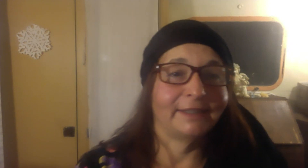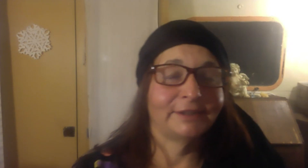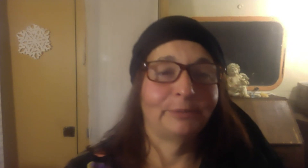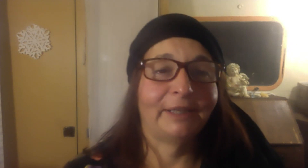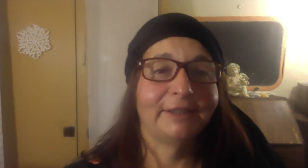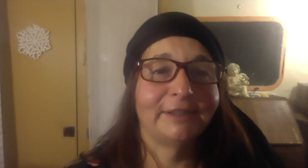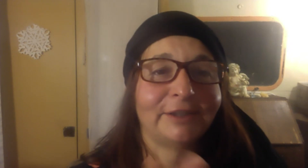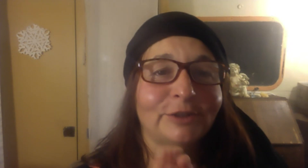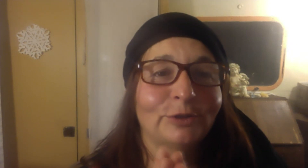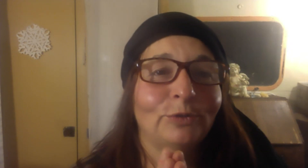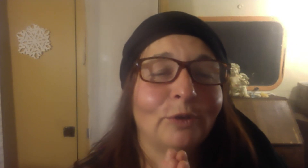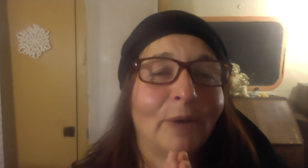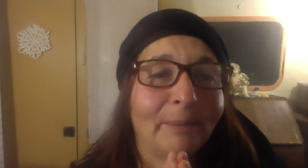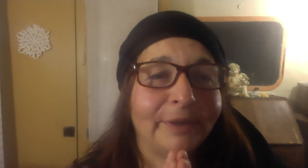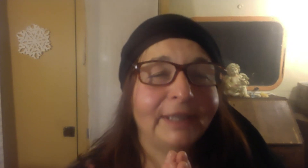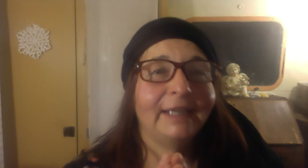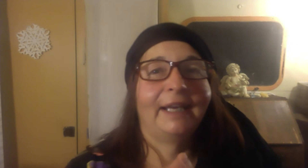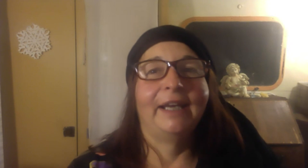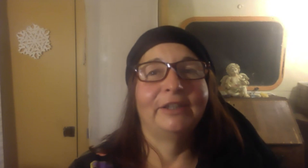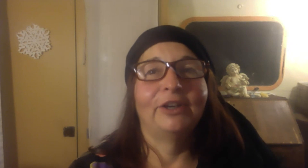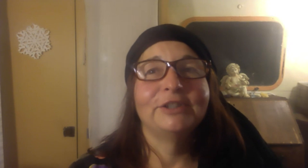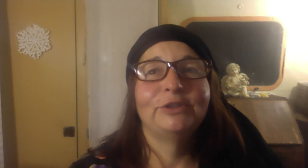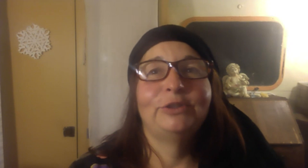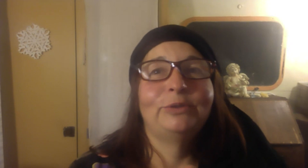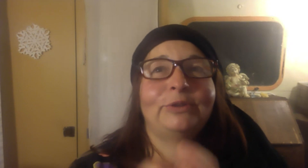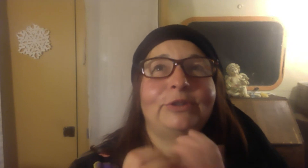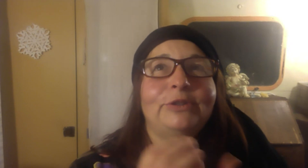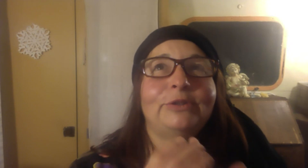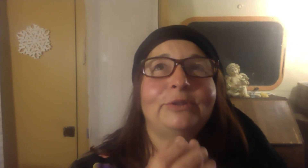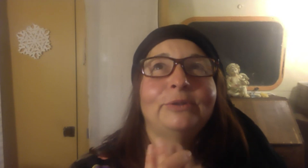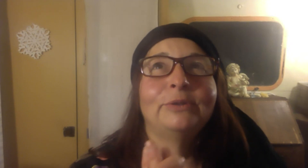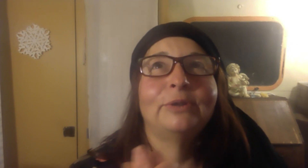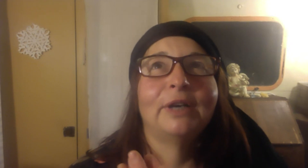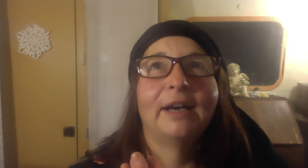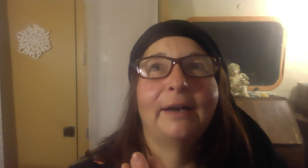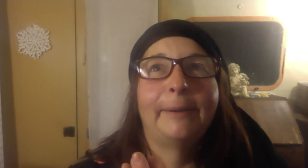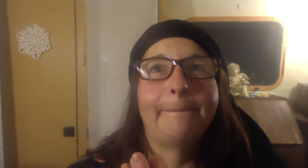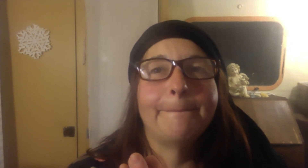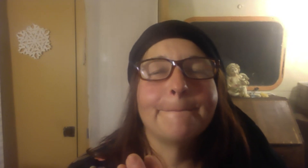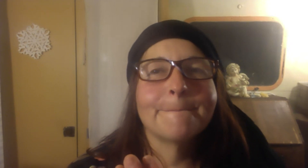us as humanity, is to grow up, and also to